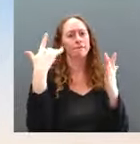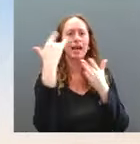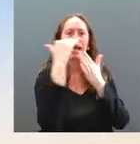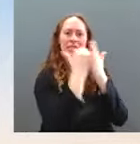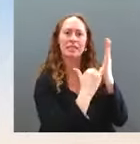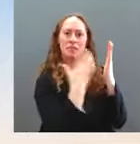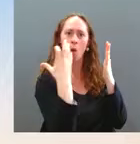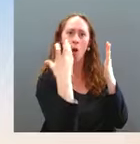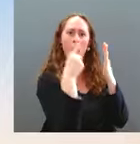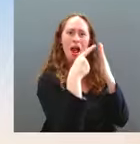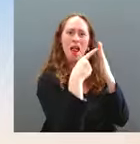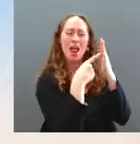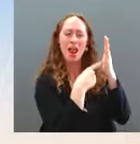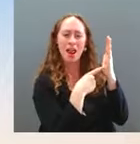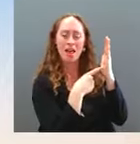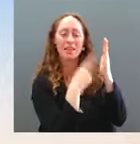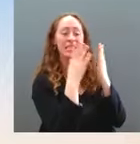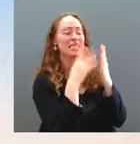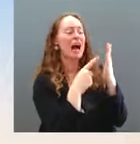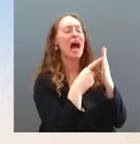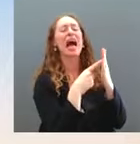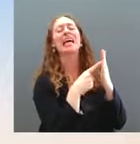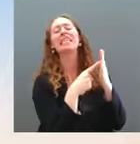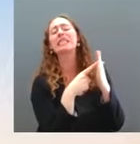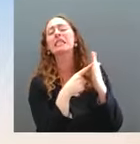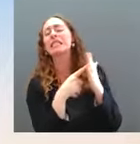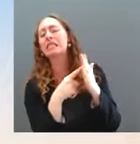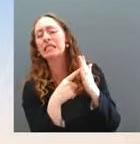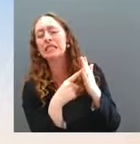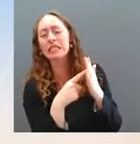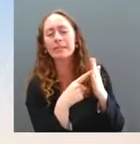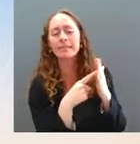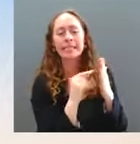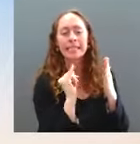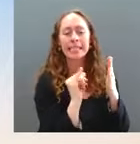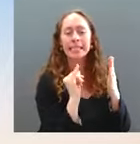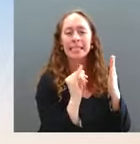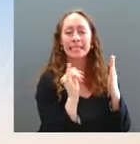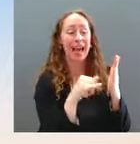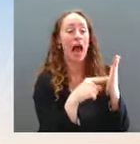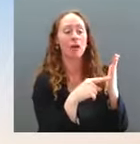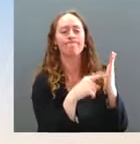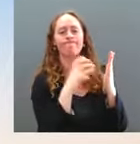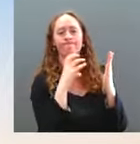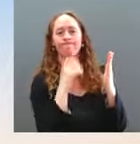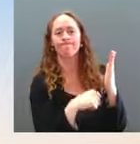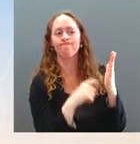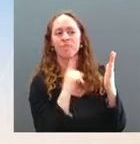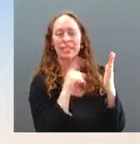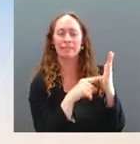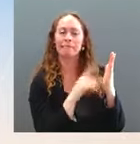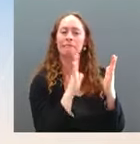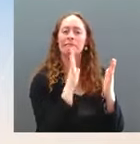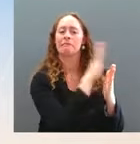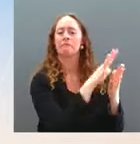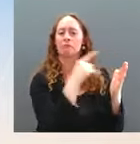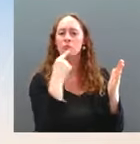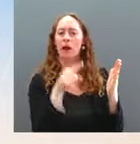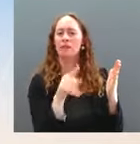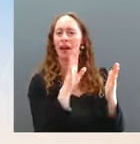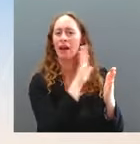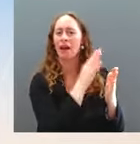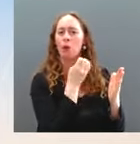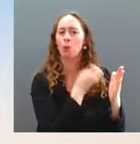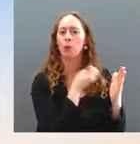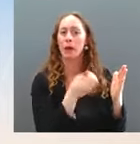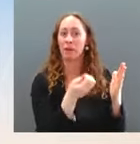the MiG-29s still in the list, and is the administration considering transferring those Polish plane to